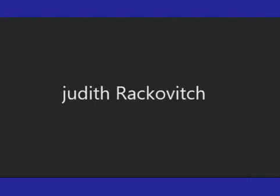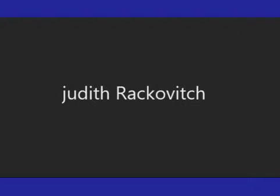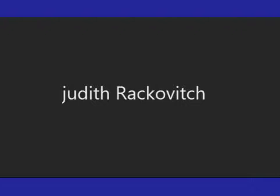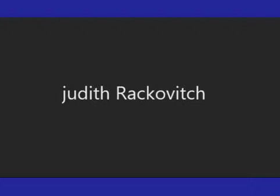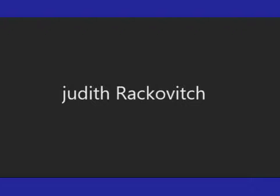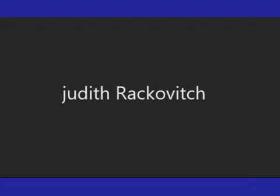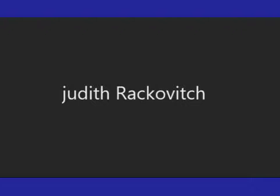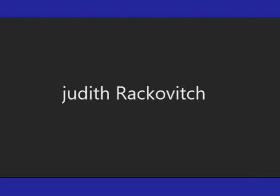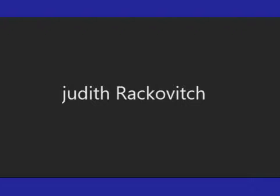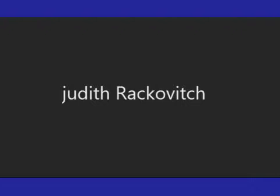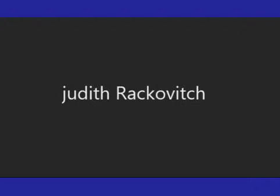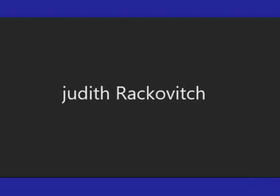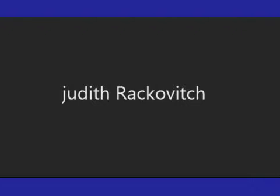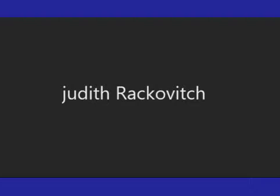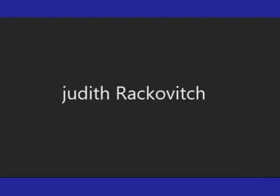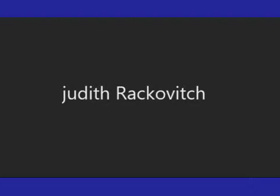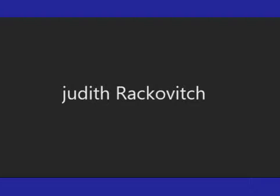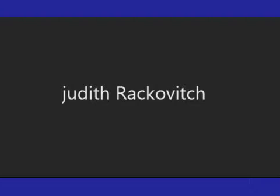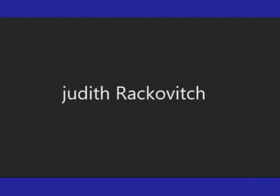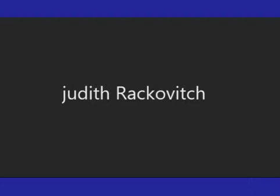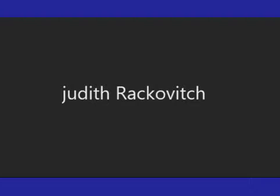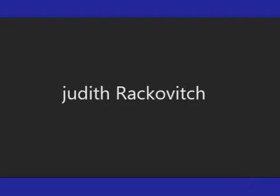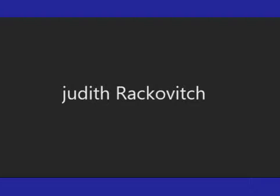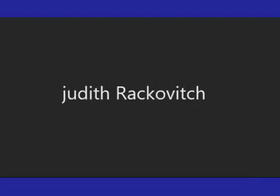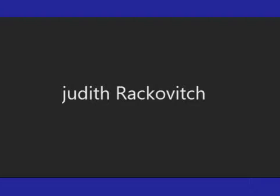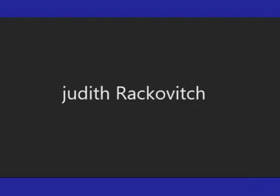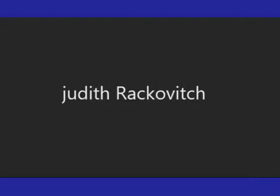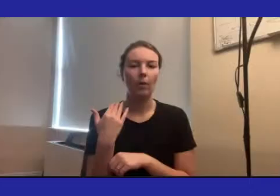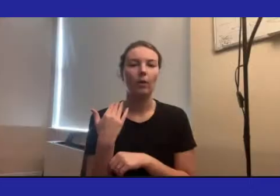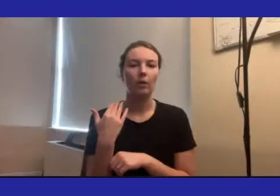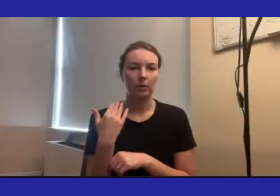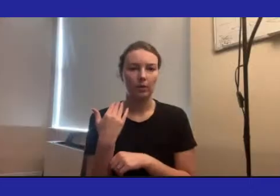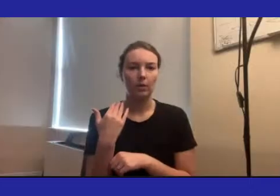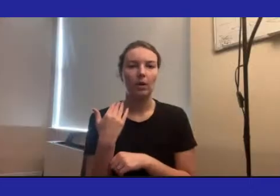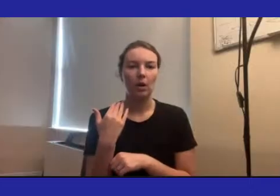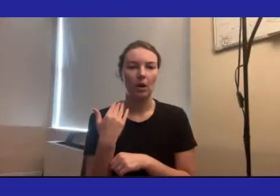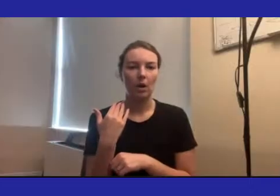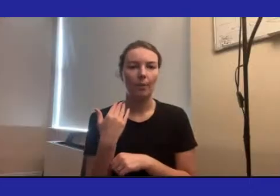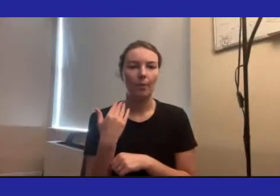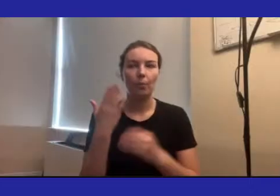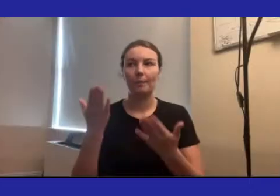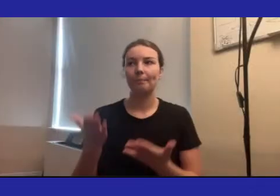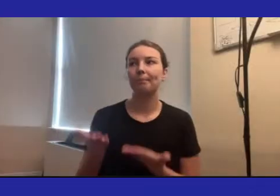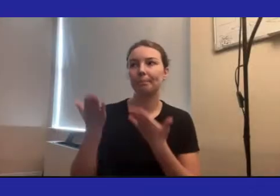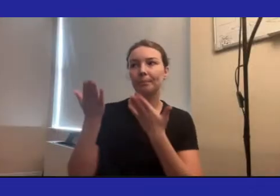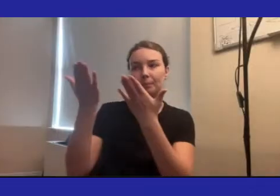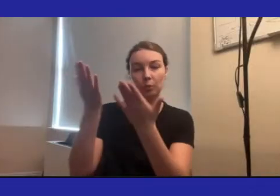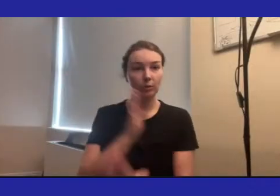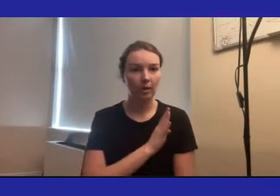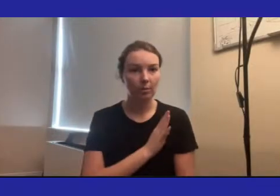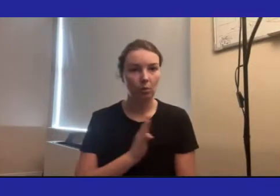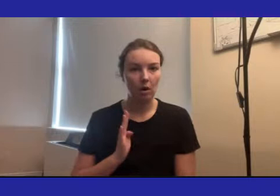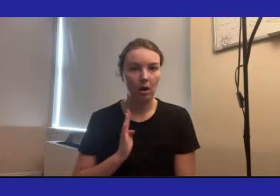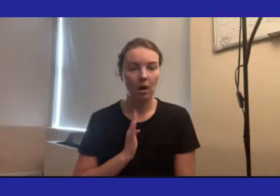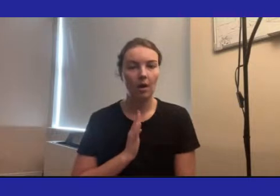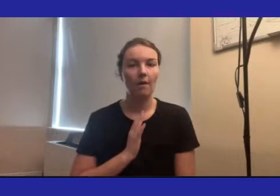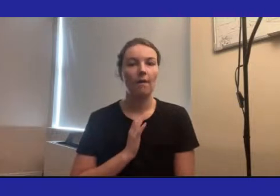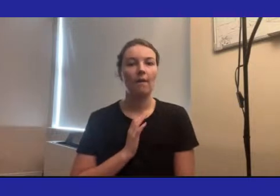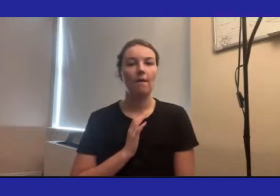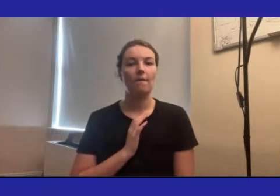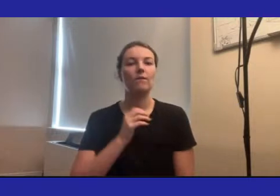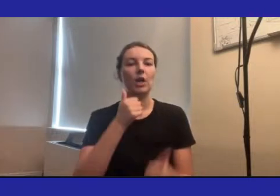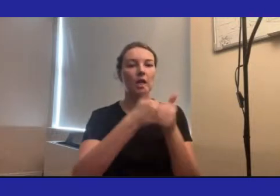several months ago, when we brought to the board a proposal for every table another food